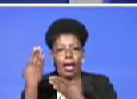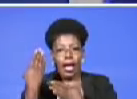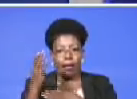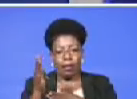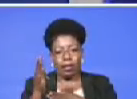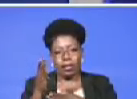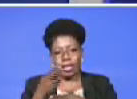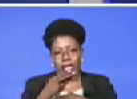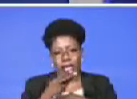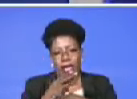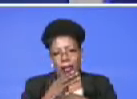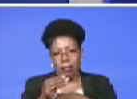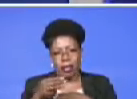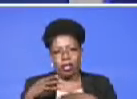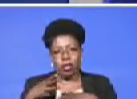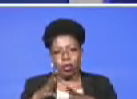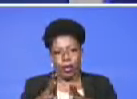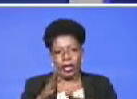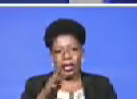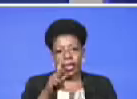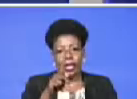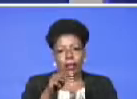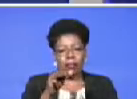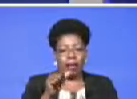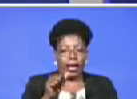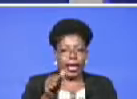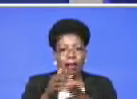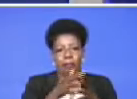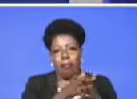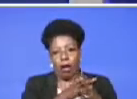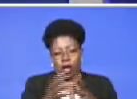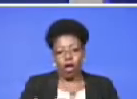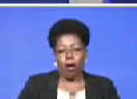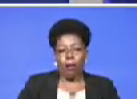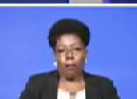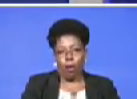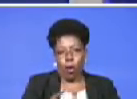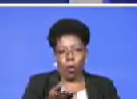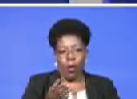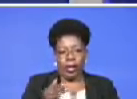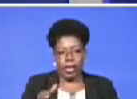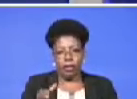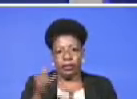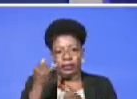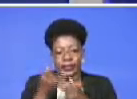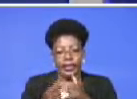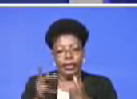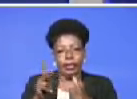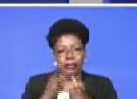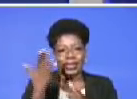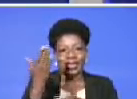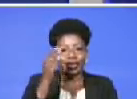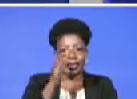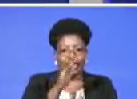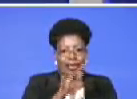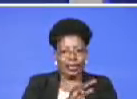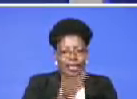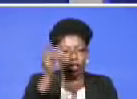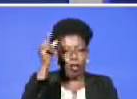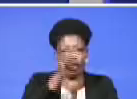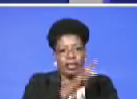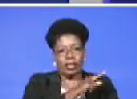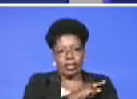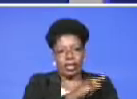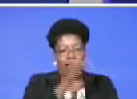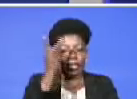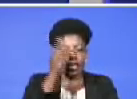midway point of the Pan American Men's Bowling Championships in Peru. In the final double session last night, Greg Taylor and Kelsey Roll